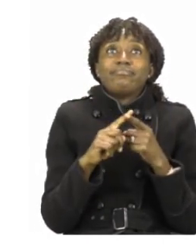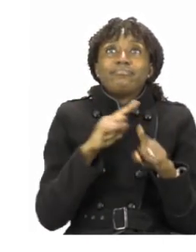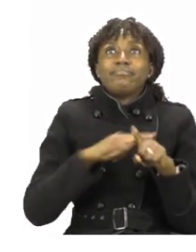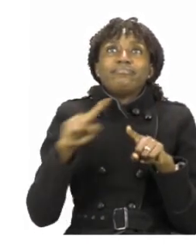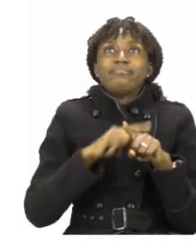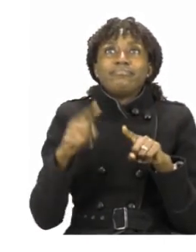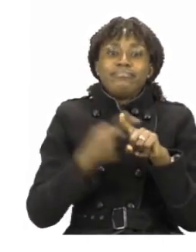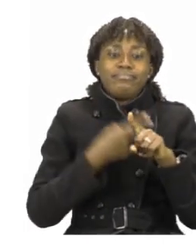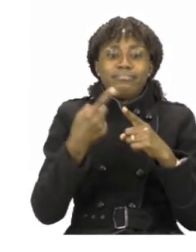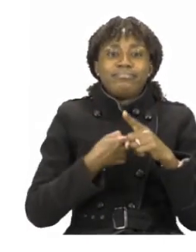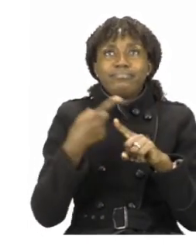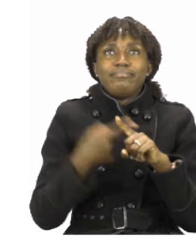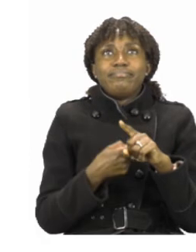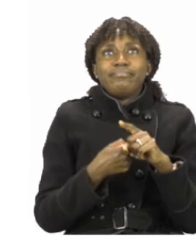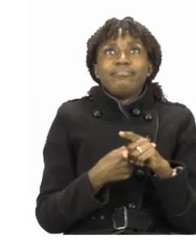Carrot,